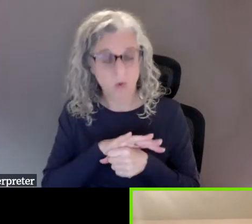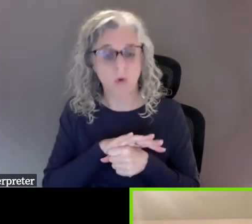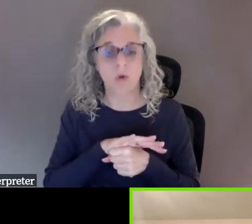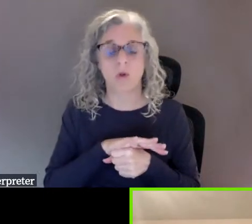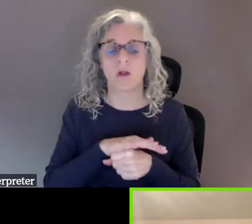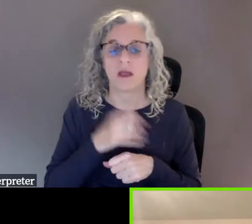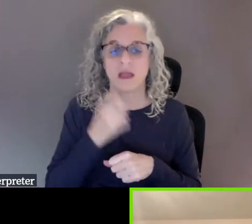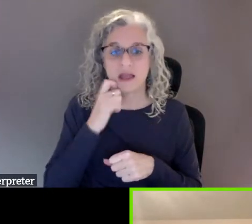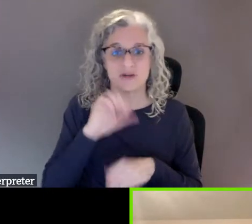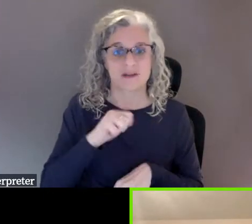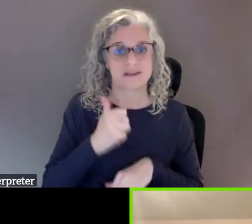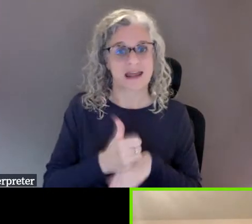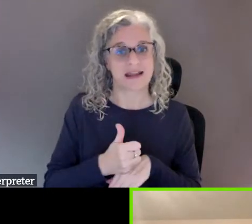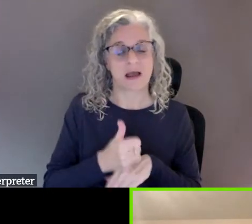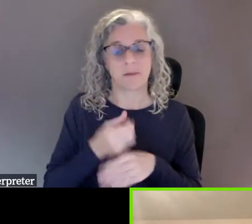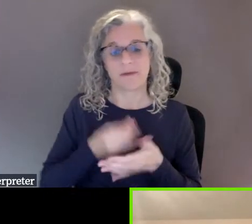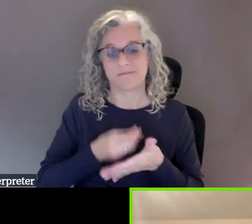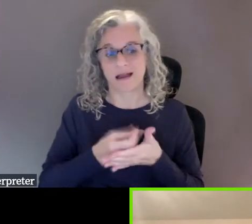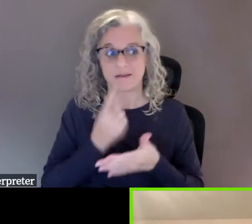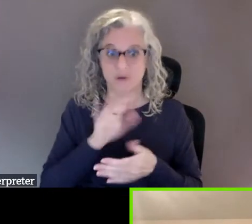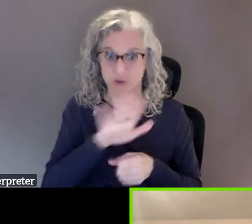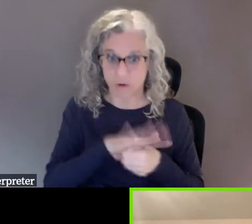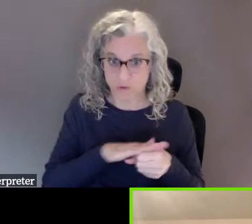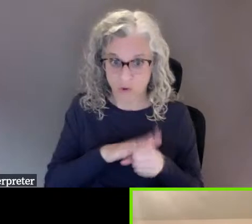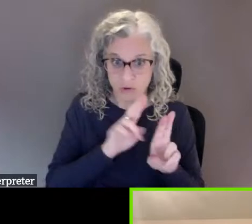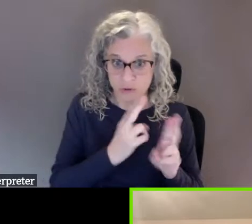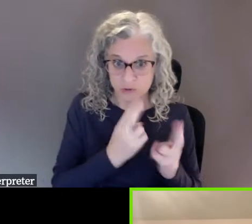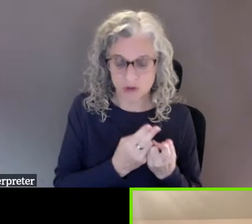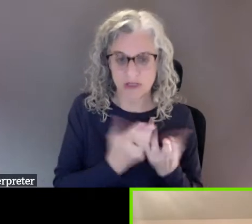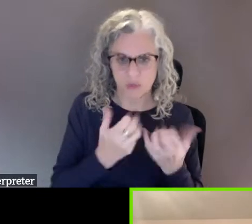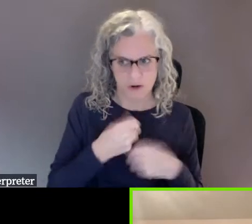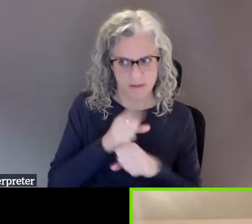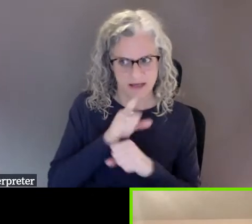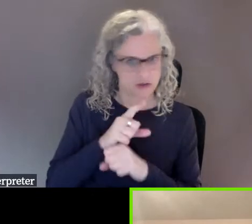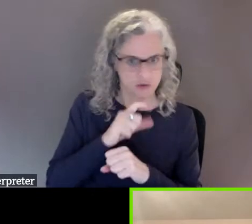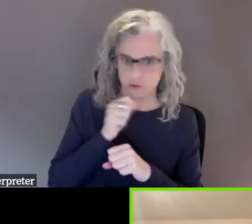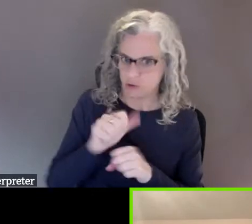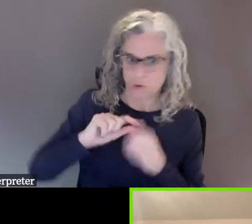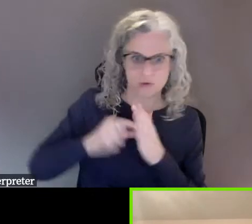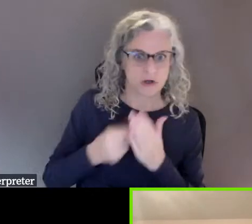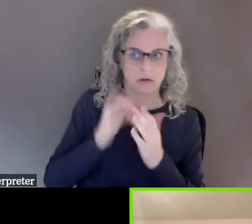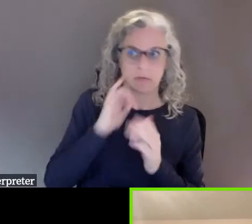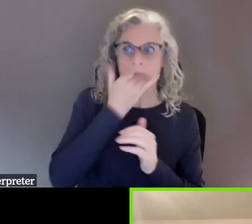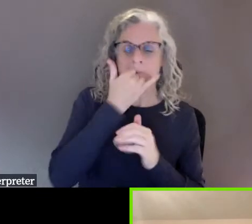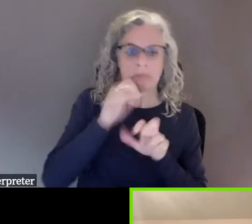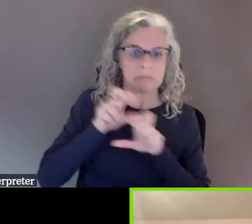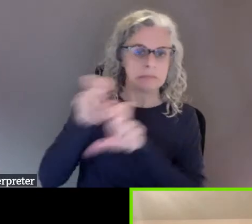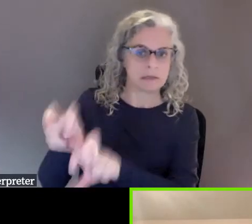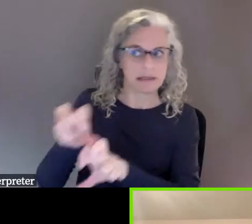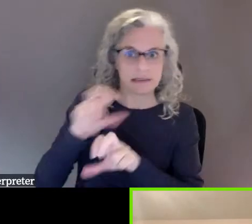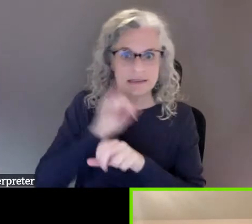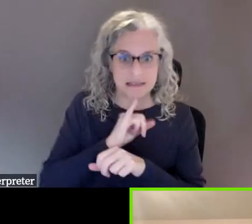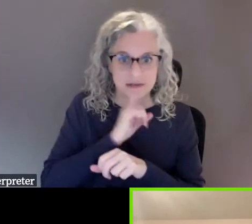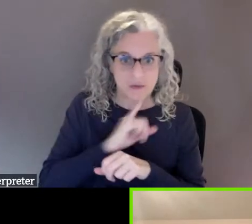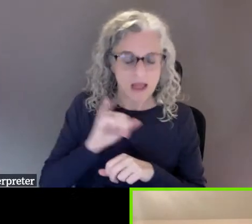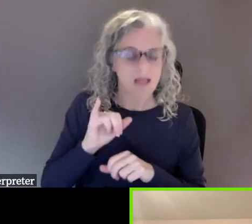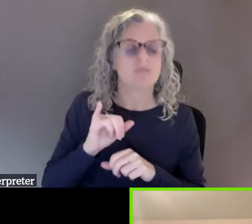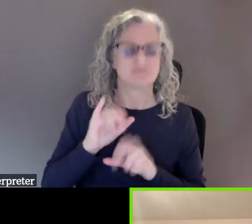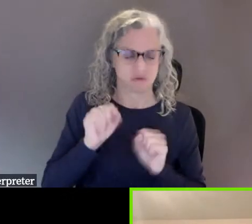fund for your local and you want to know how to make sure that you don't invest in Israel bonds or in Israel, then you can talk to